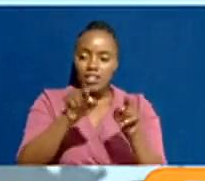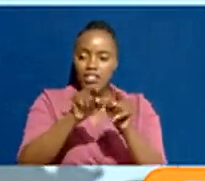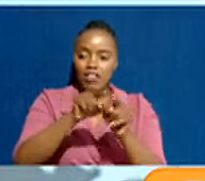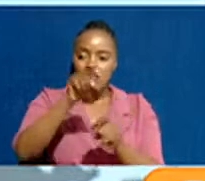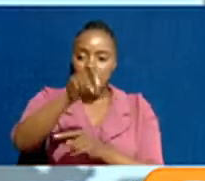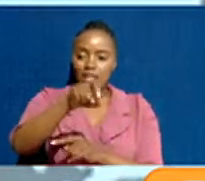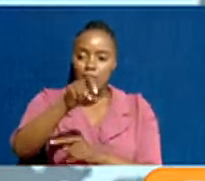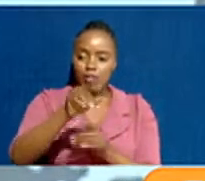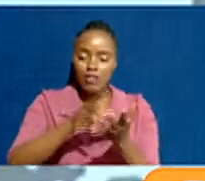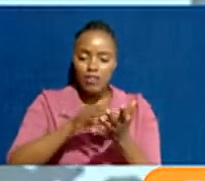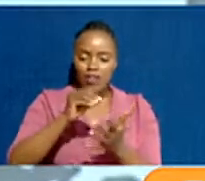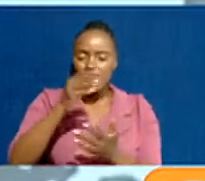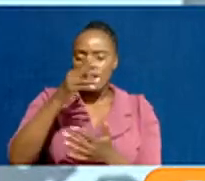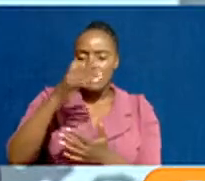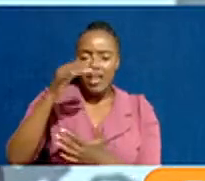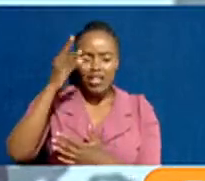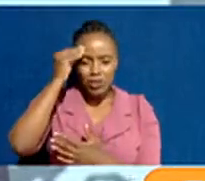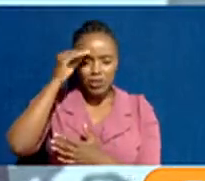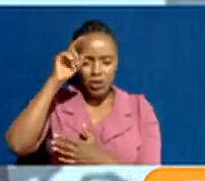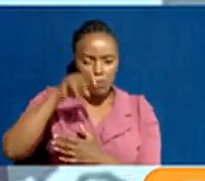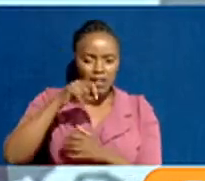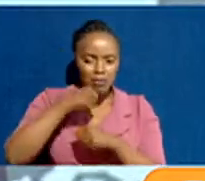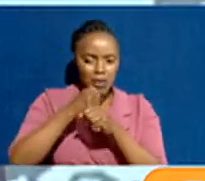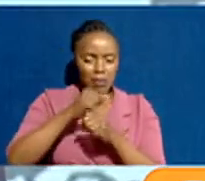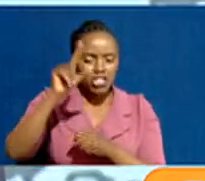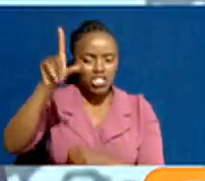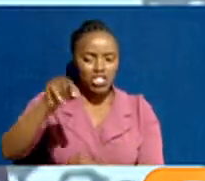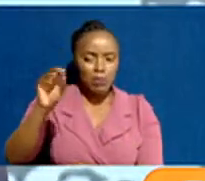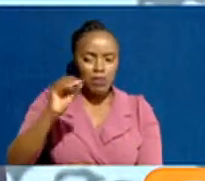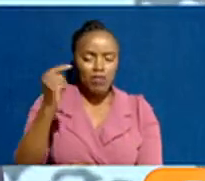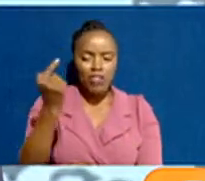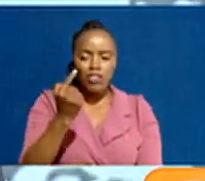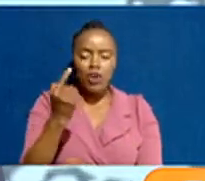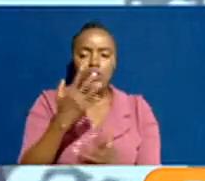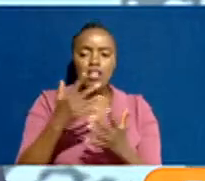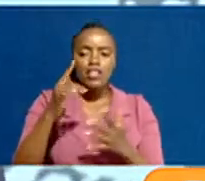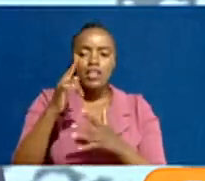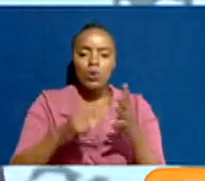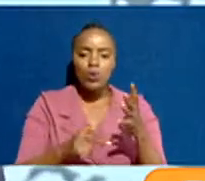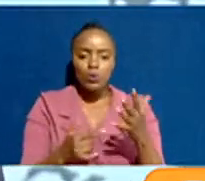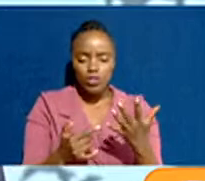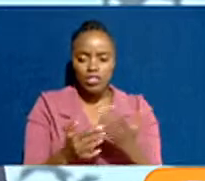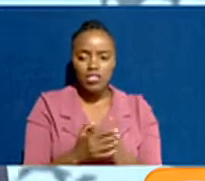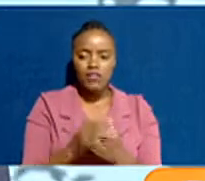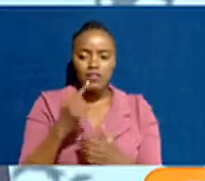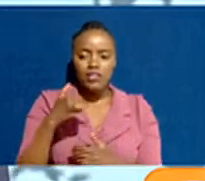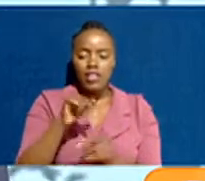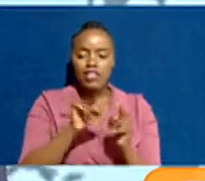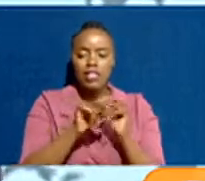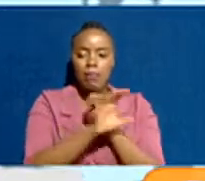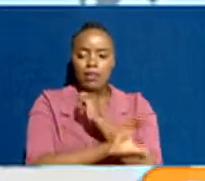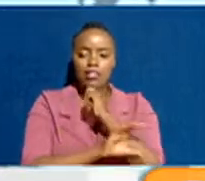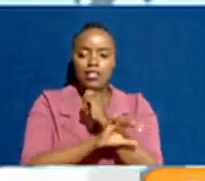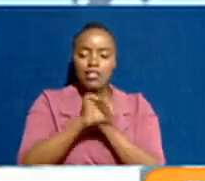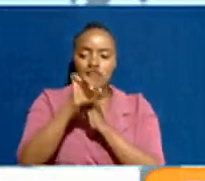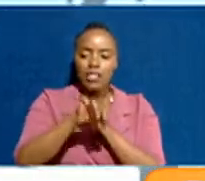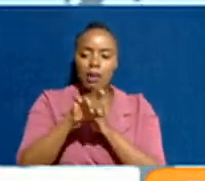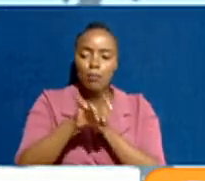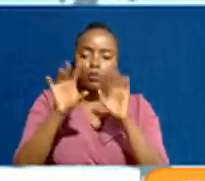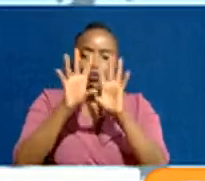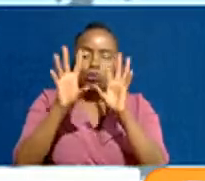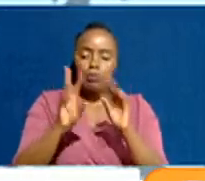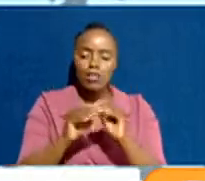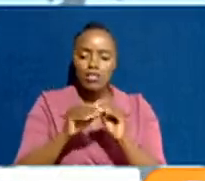should. Education should not be cheap. Yeah. The only thing is that we as a country should budget